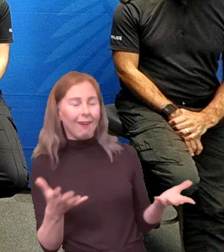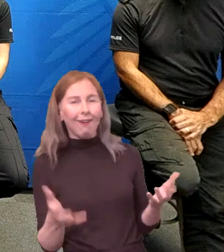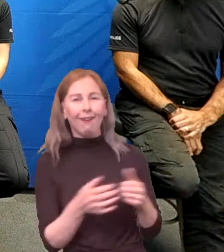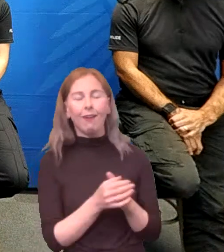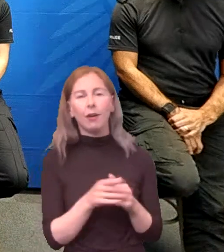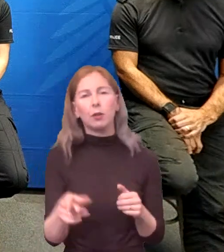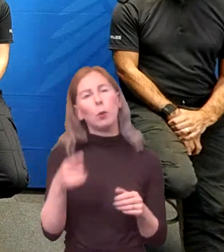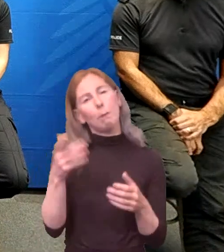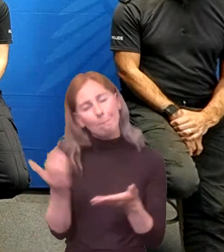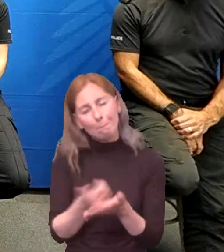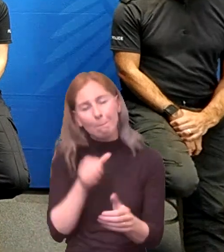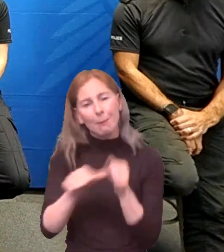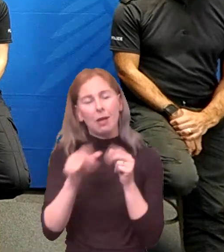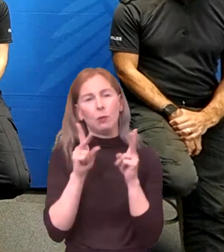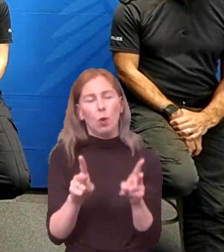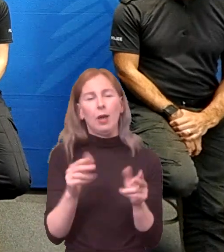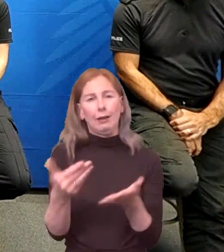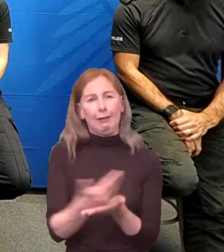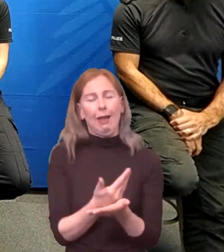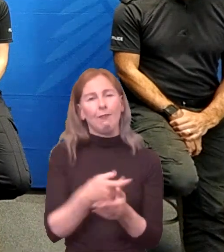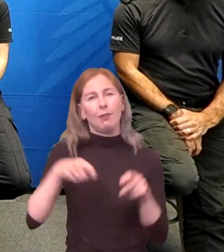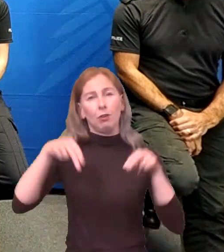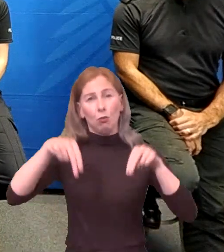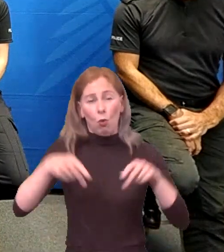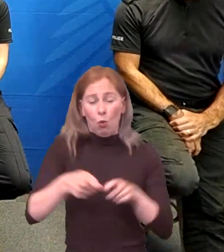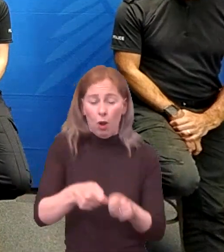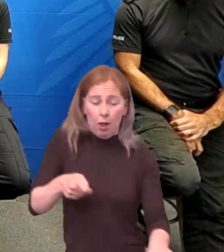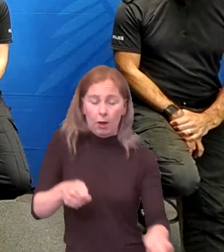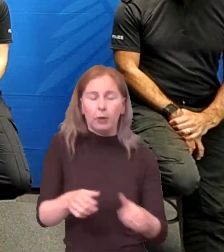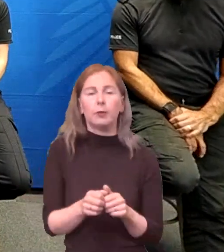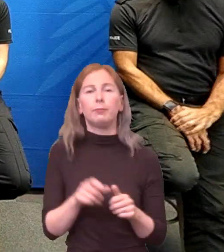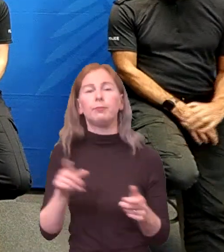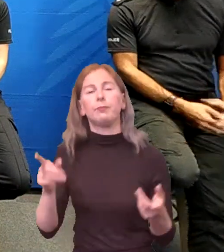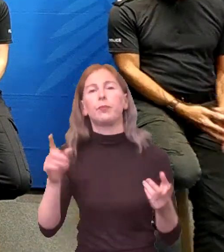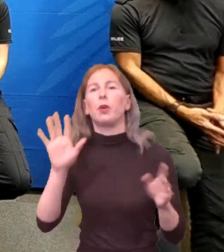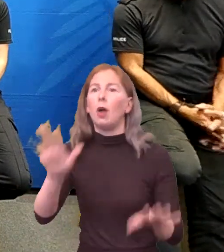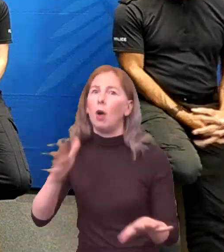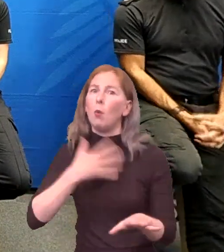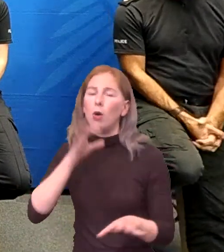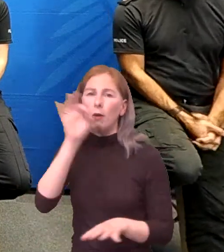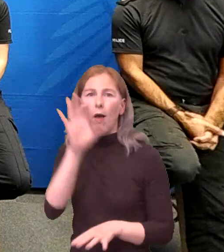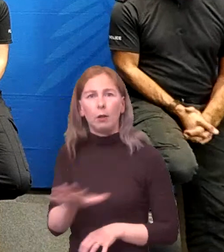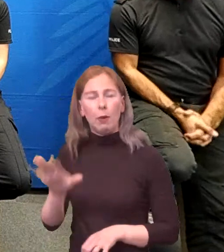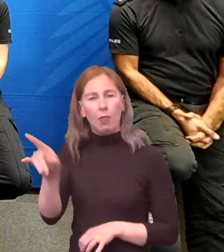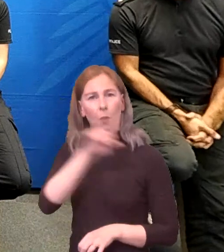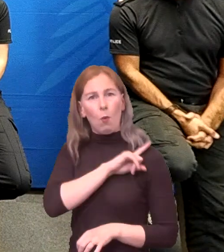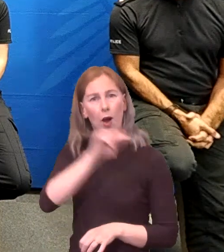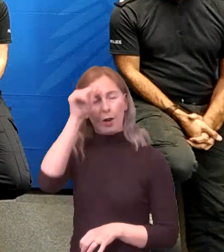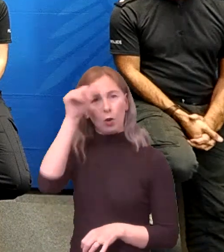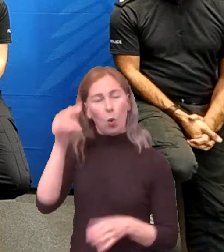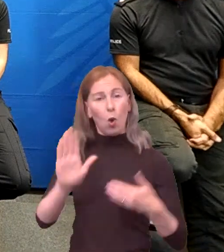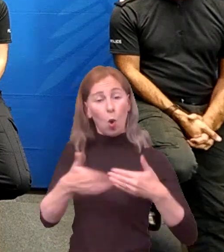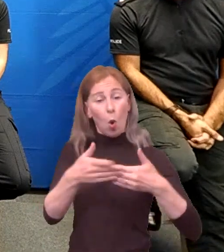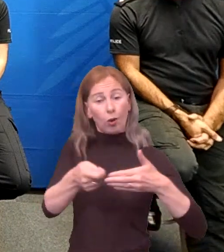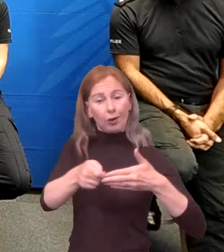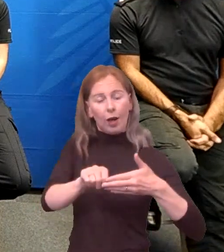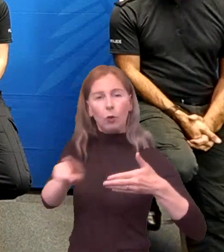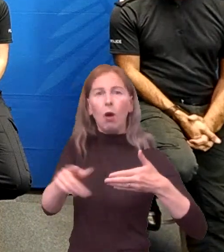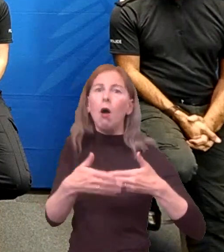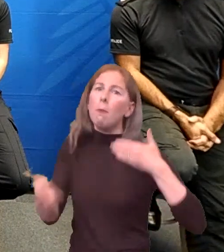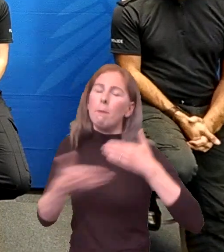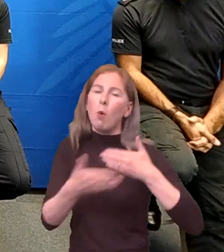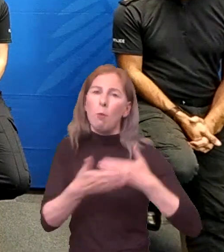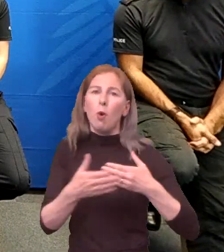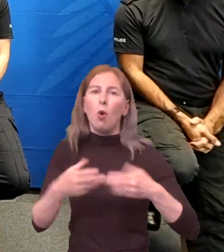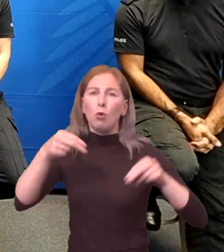rise in that sort of thing during lockdown, because we certainly know there's been an increase in demand for dogs in general and puppies. People are finding themselves at home more, so they're buying